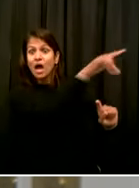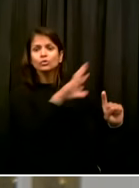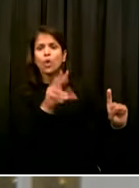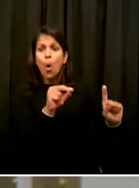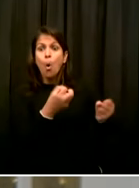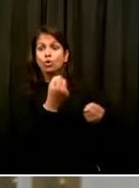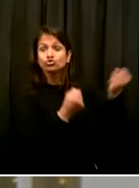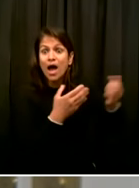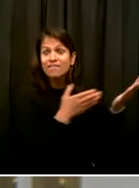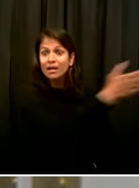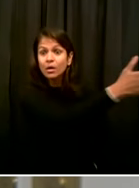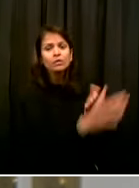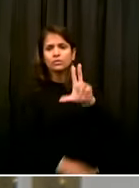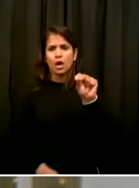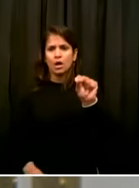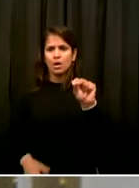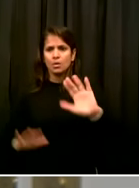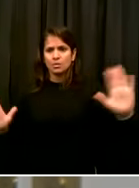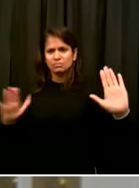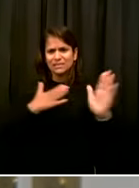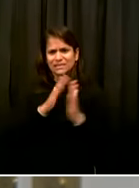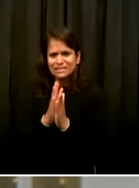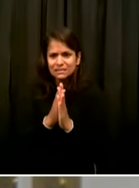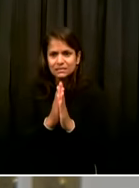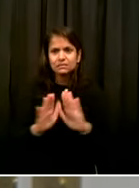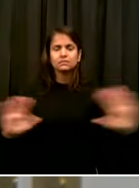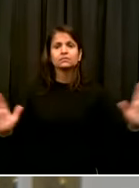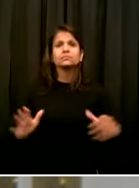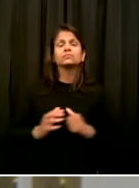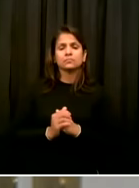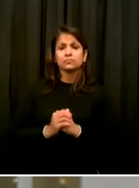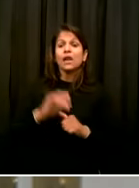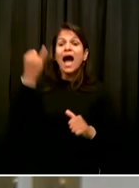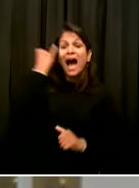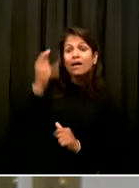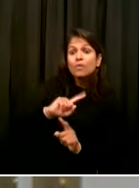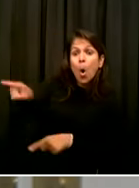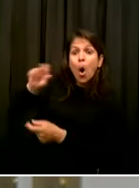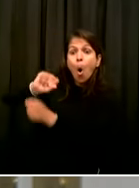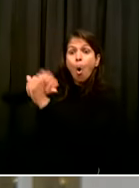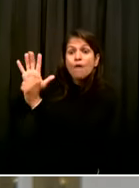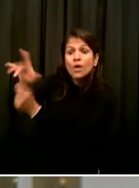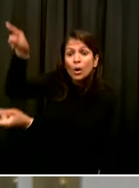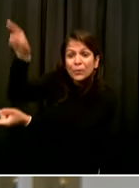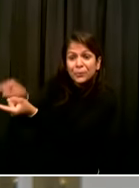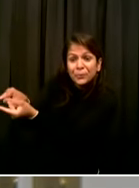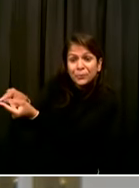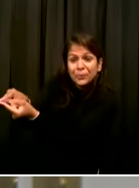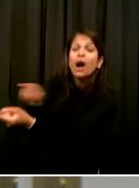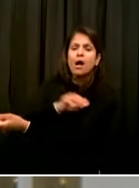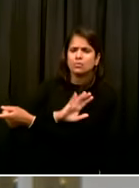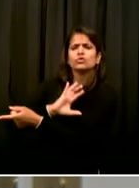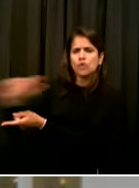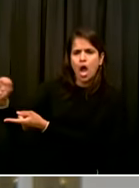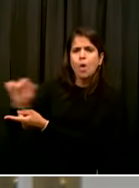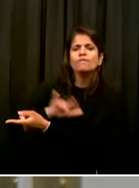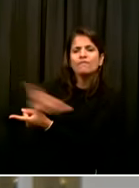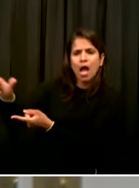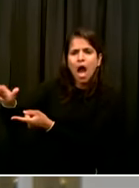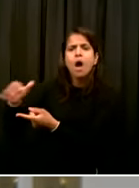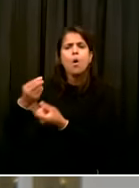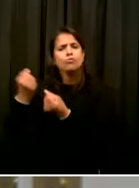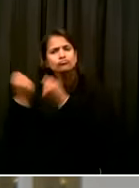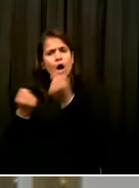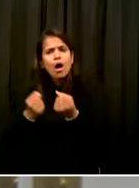Sheriff's Office, in coordination with the Department of Health and Mental Hygiene, wants to have a measured response that gives visitors all